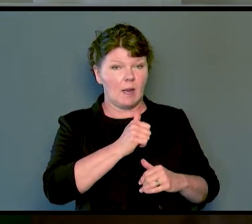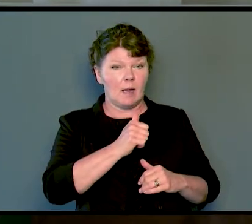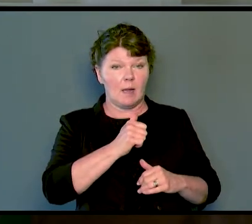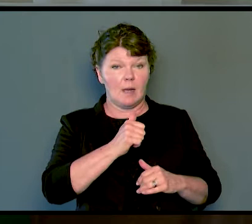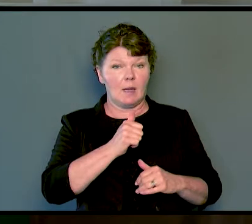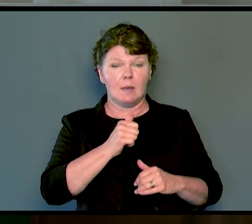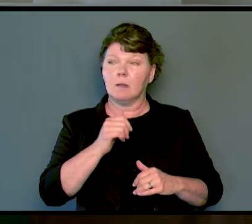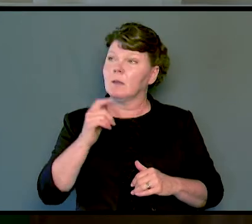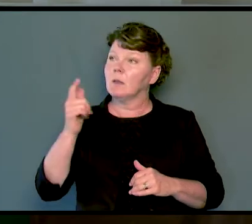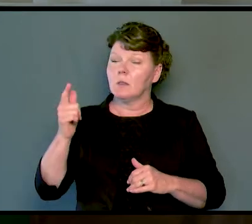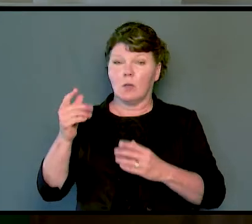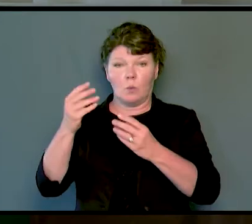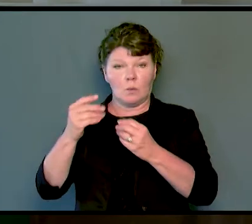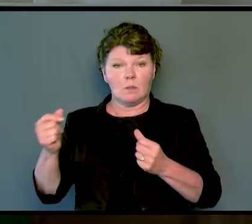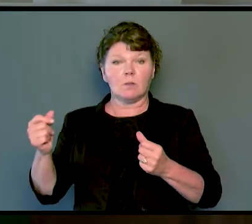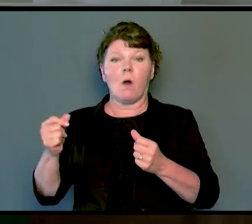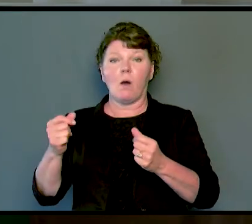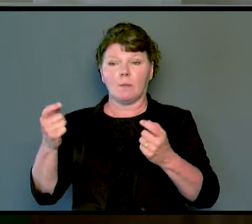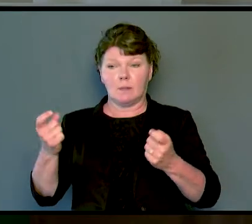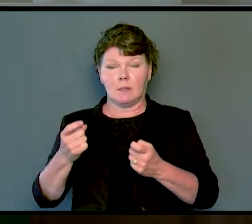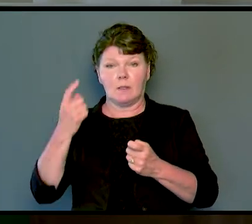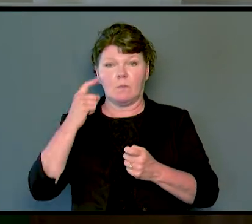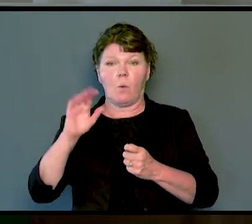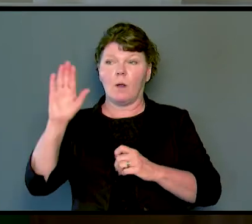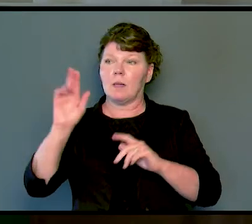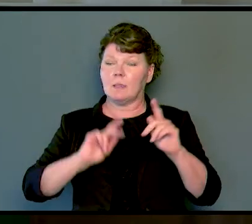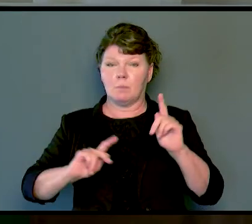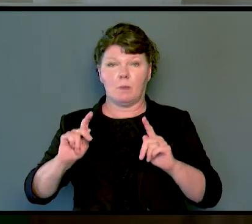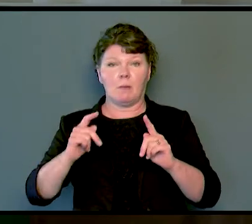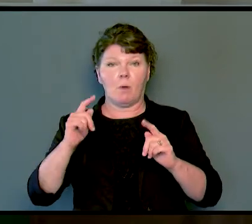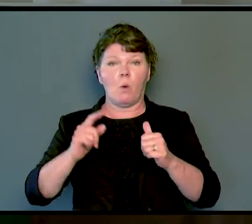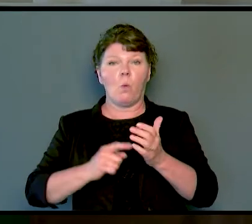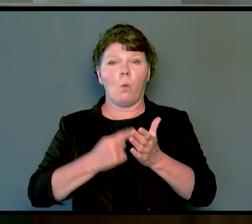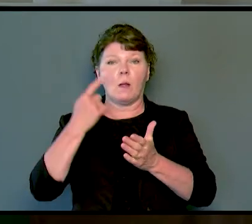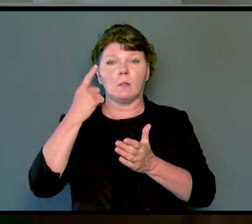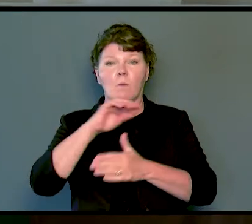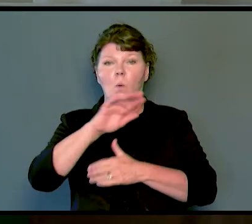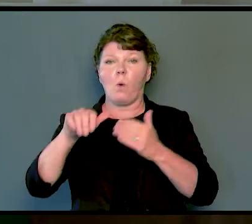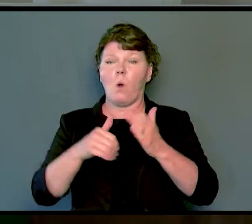own sins and then for those of the people, since he did this once for all when he